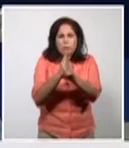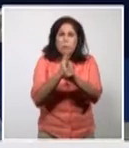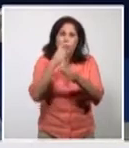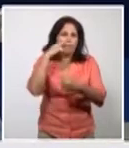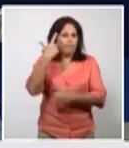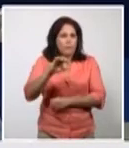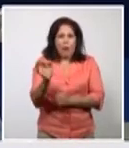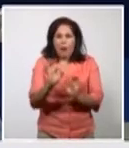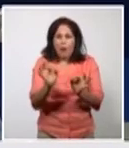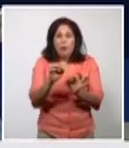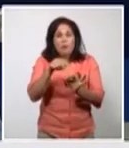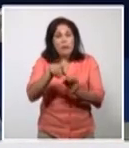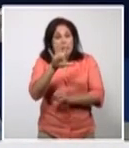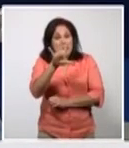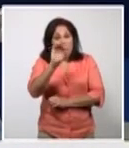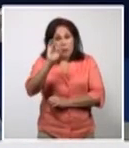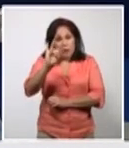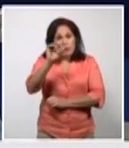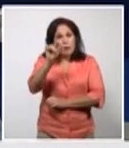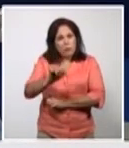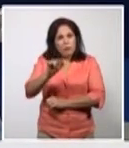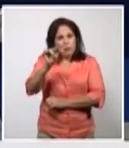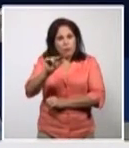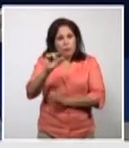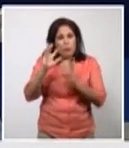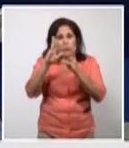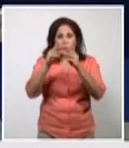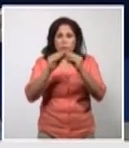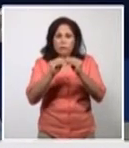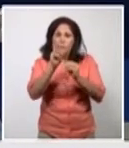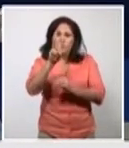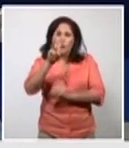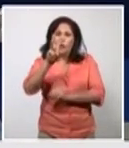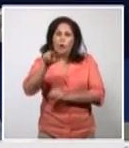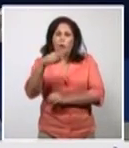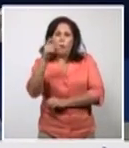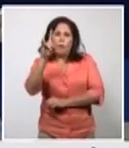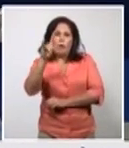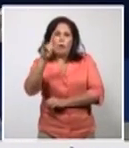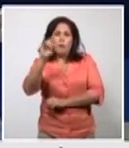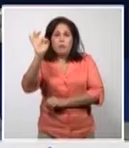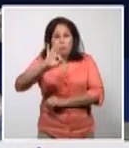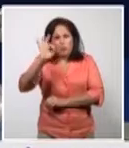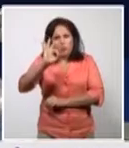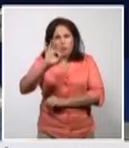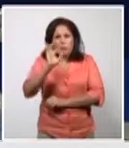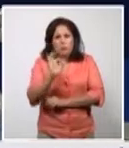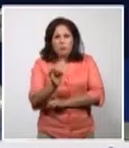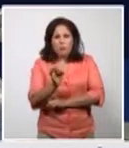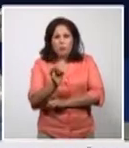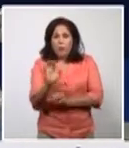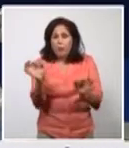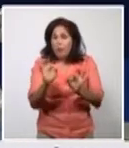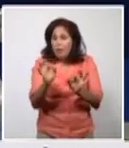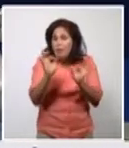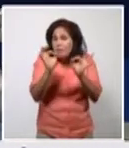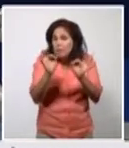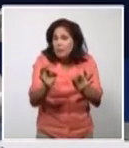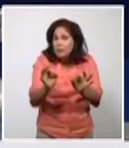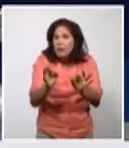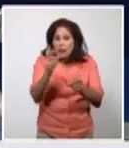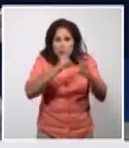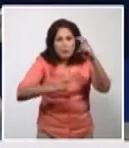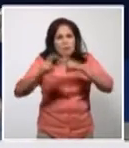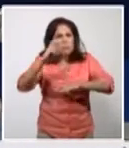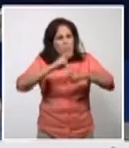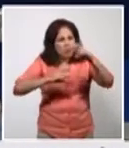In 2 of the cases, the source of infection could not be specified. A total of 57 cases have been reported